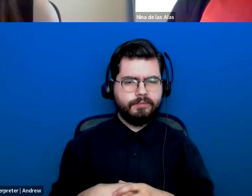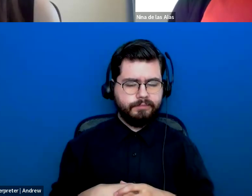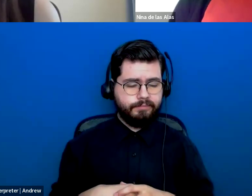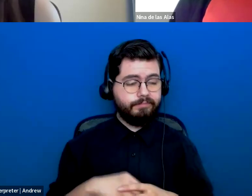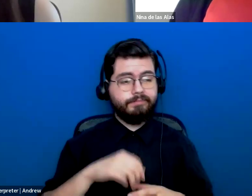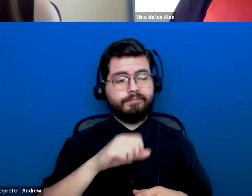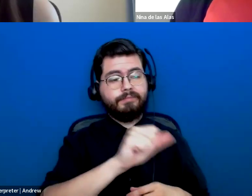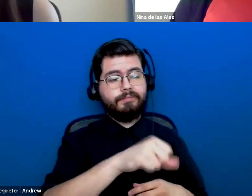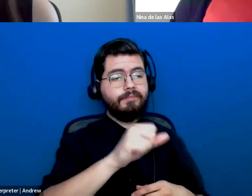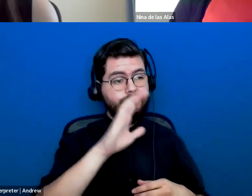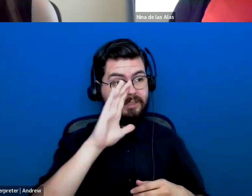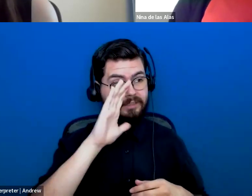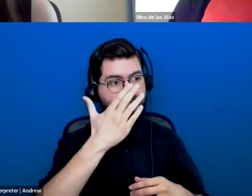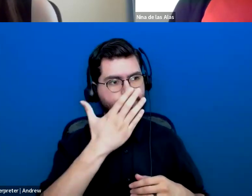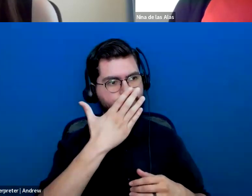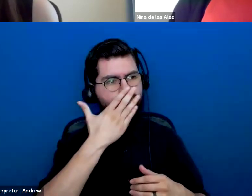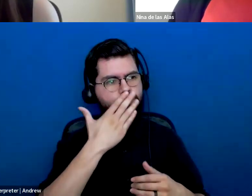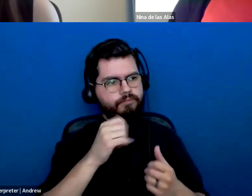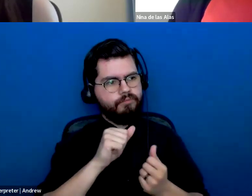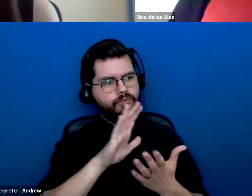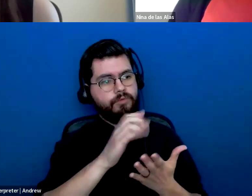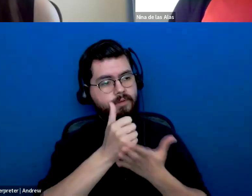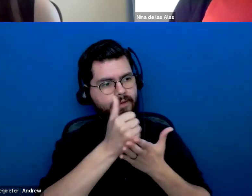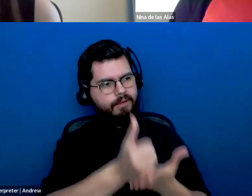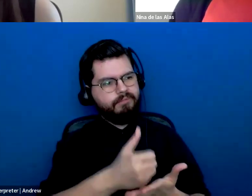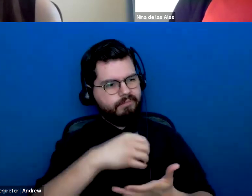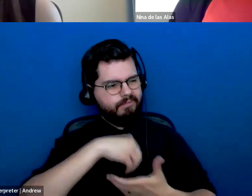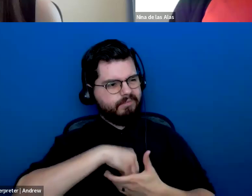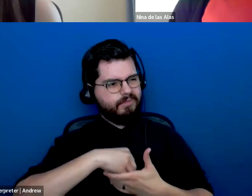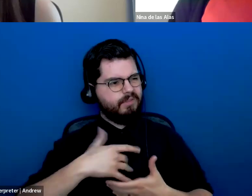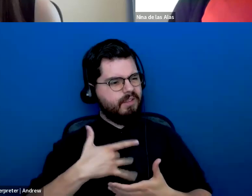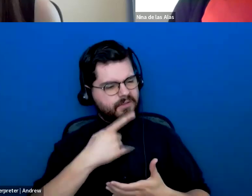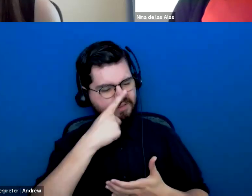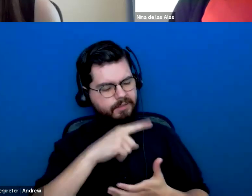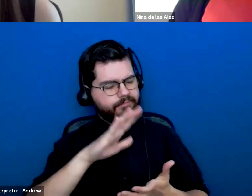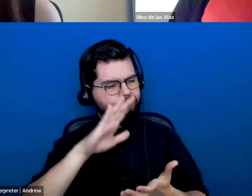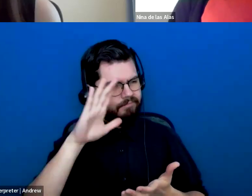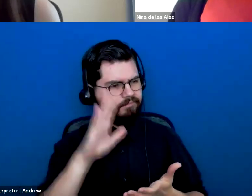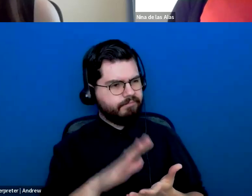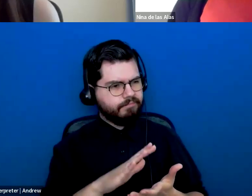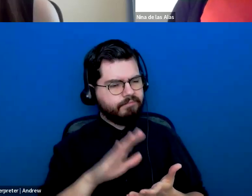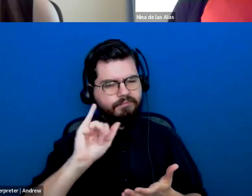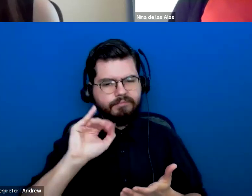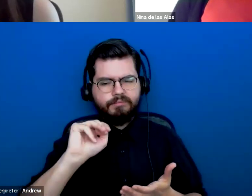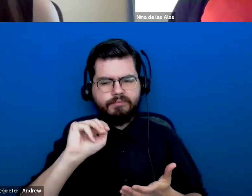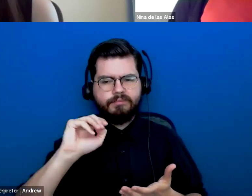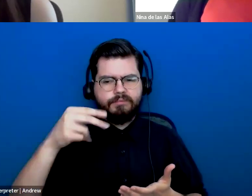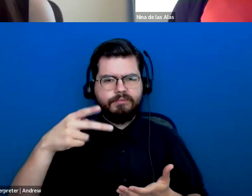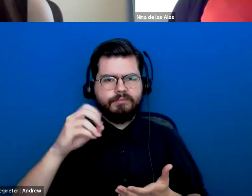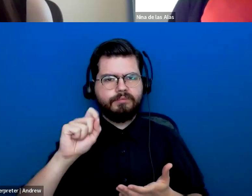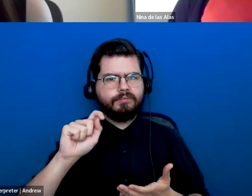that imposter syndrome and expressions of that. I'm